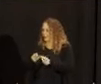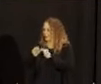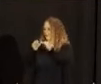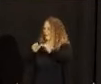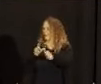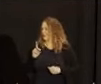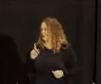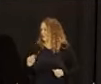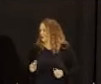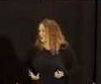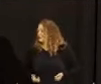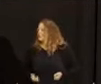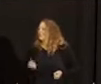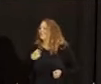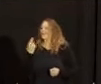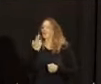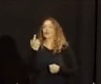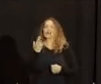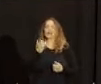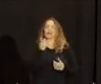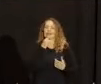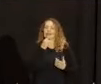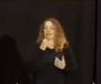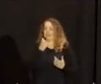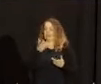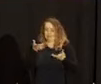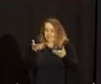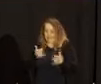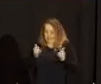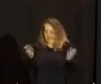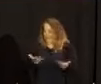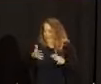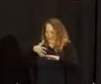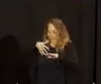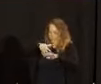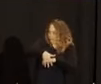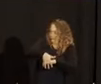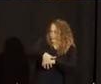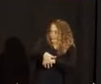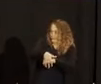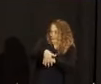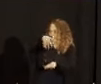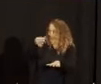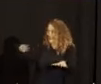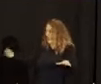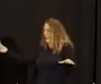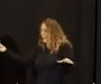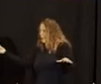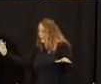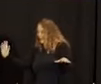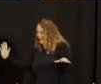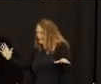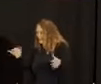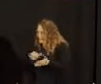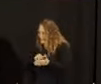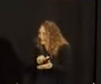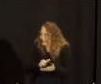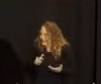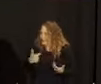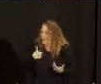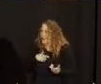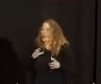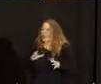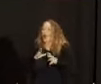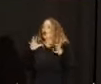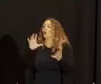And realizing that it's not going anywhere. We're going to continue to see those numbers increase and shift.